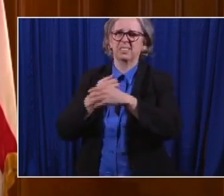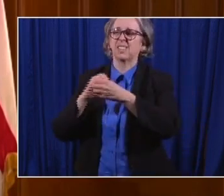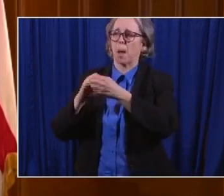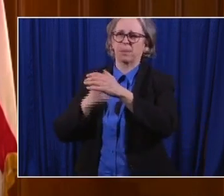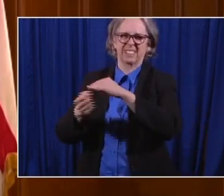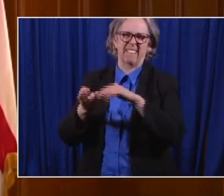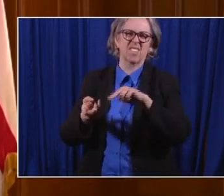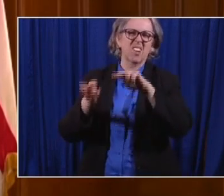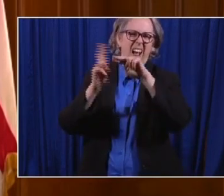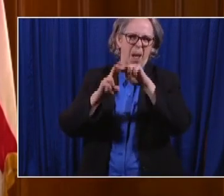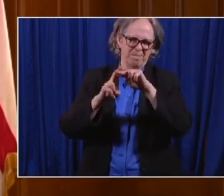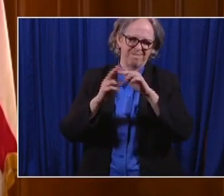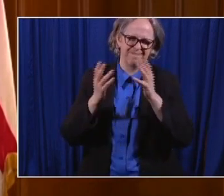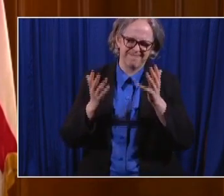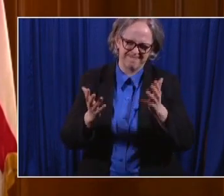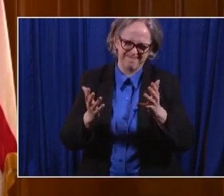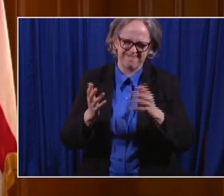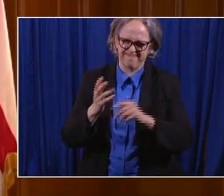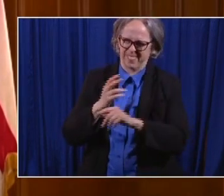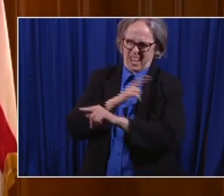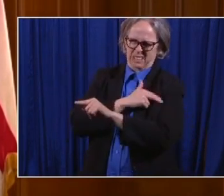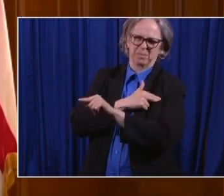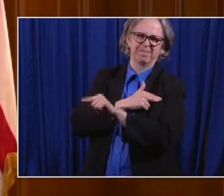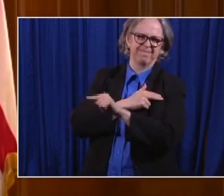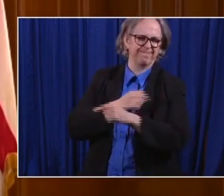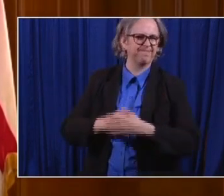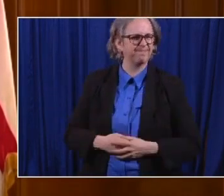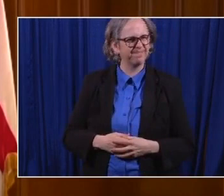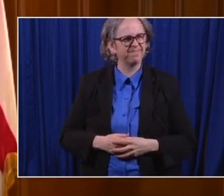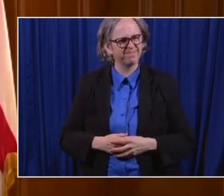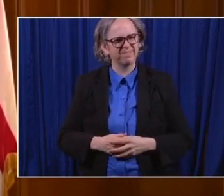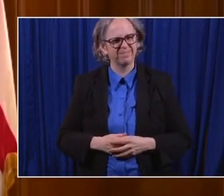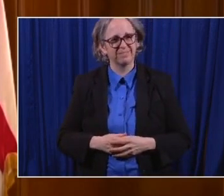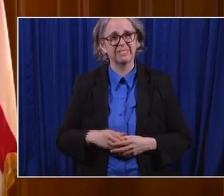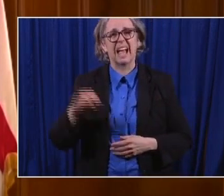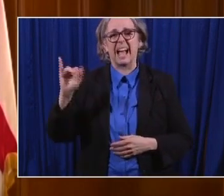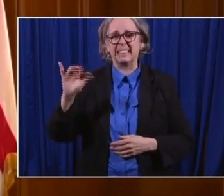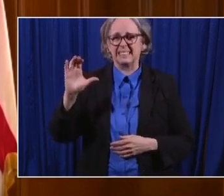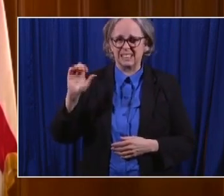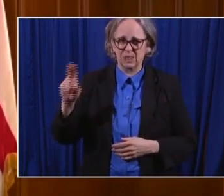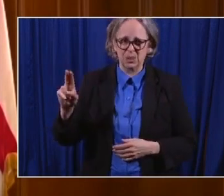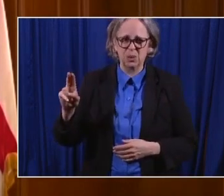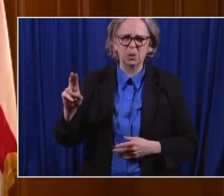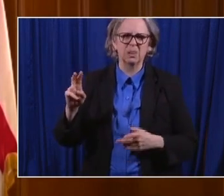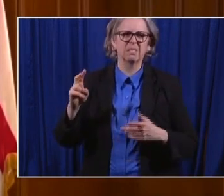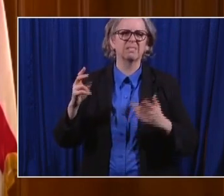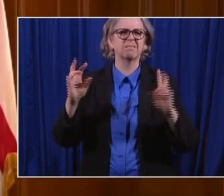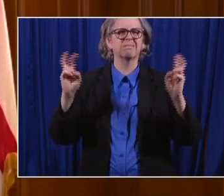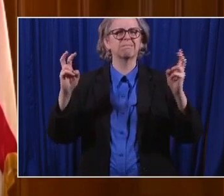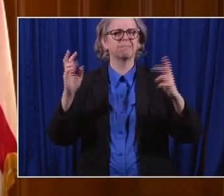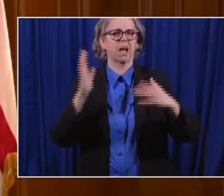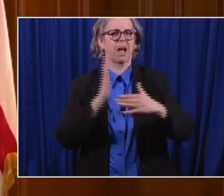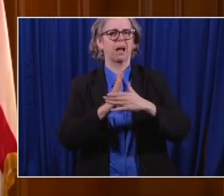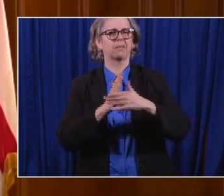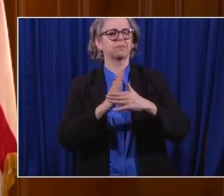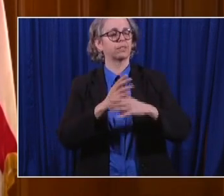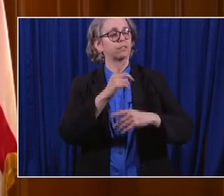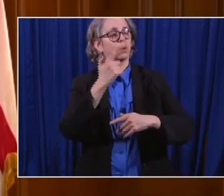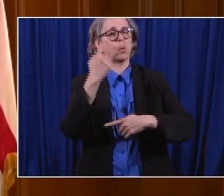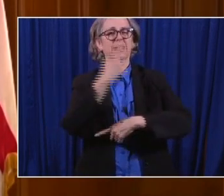been. On the average, ICU is right what the 21-day average. Let's go to the next one,